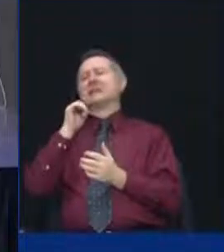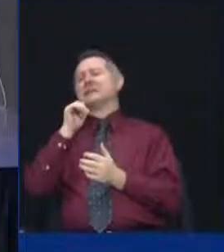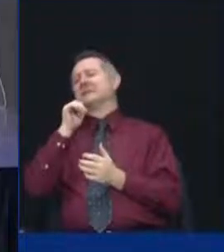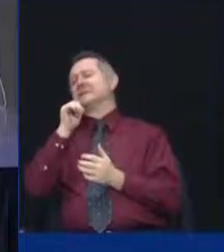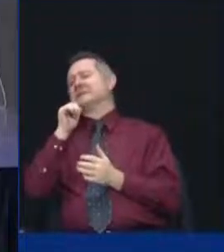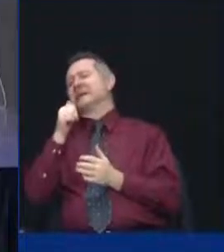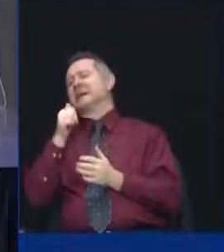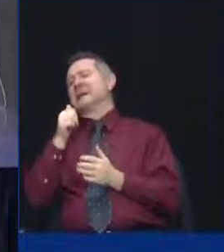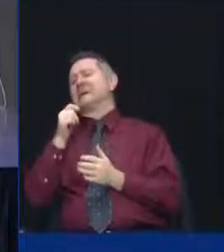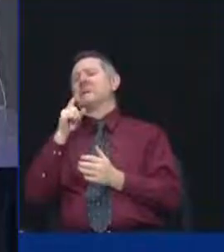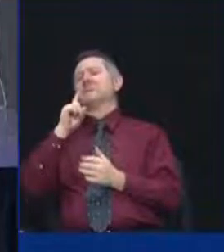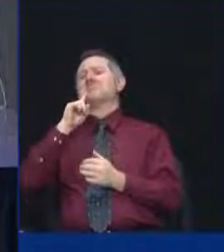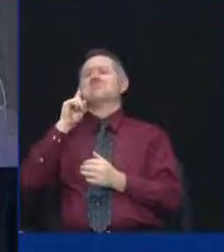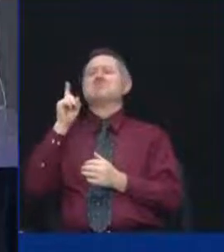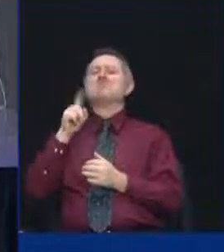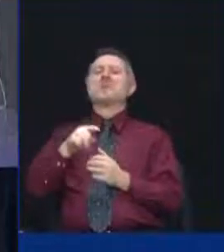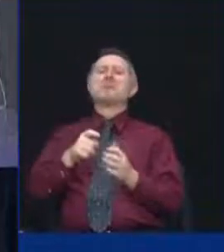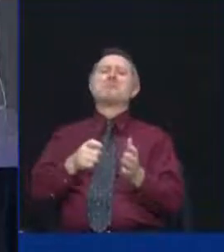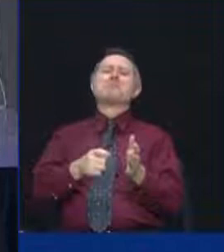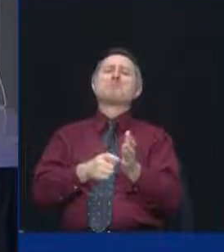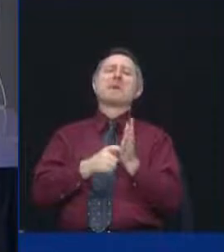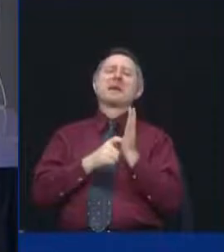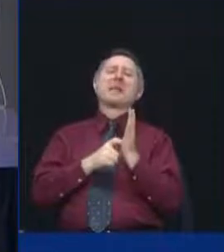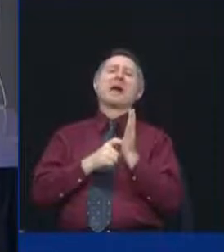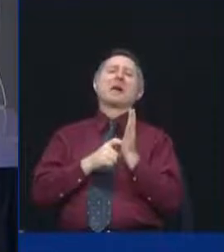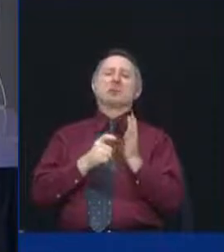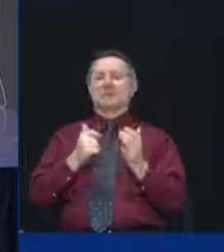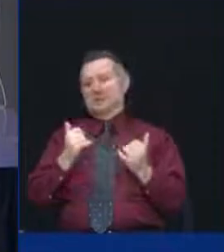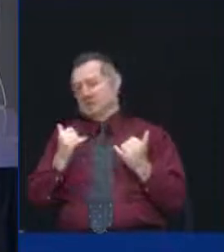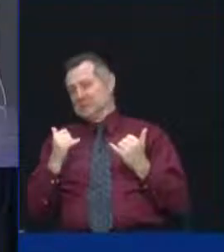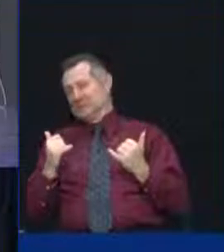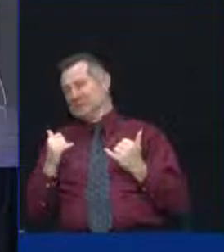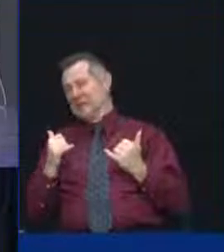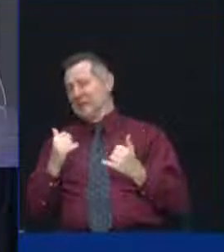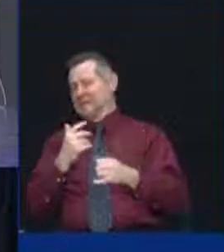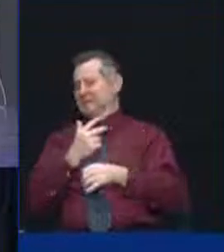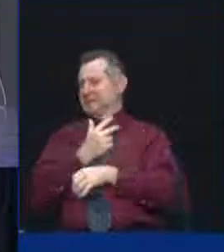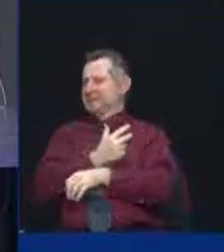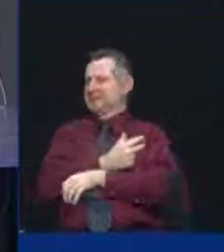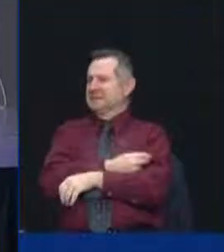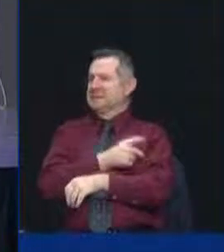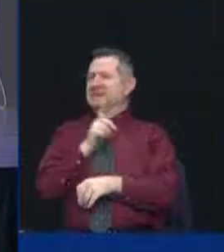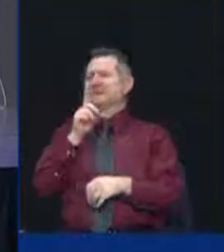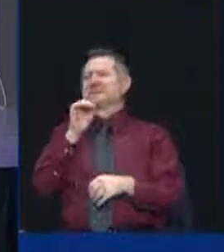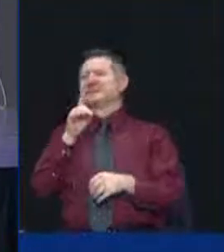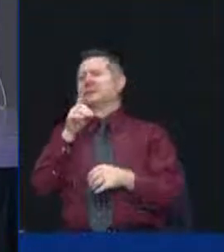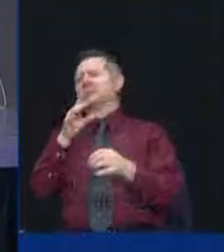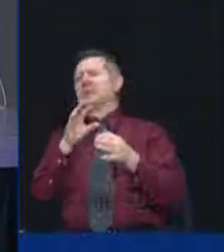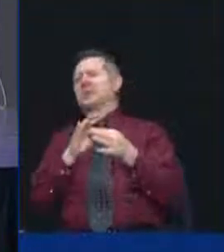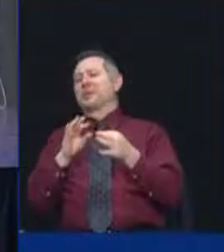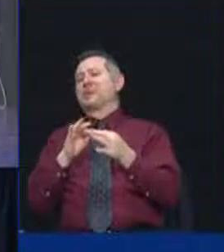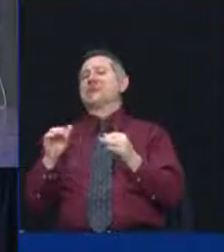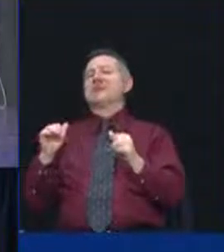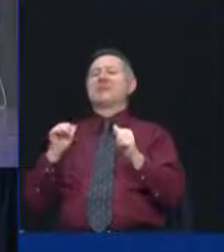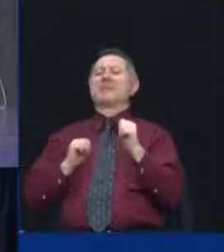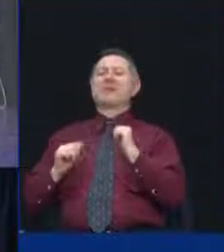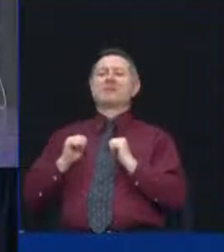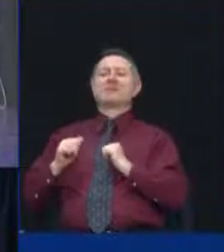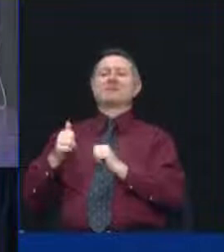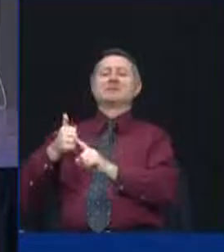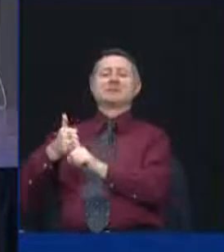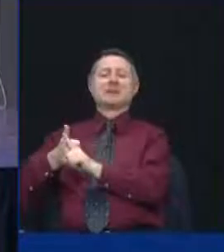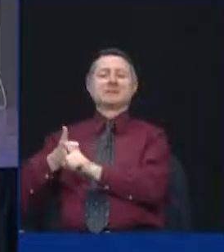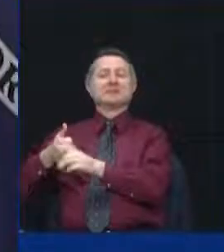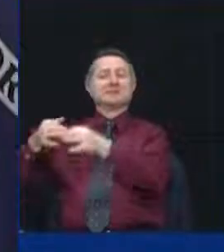one? Number two, did you say that theaters will decide their own capacity in September?